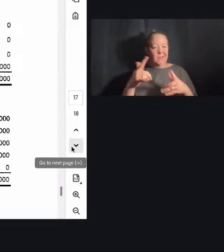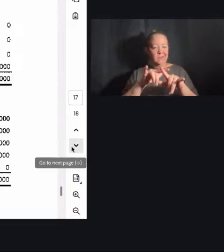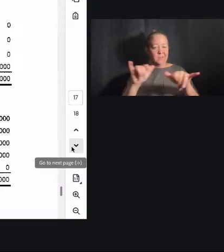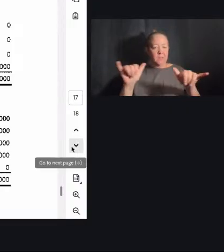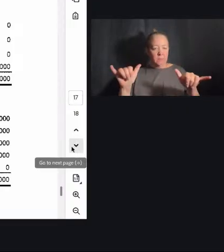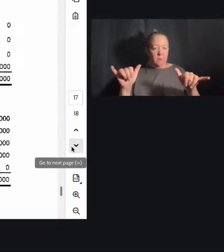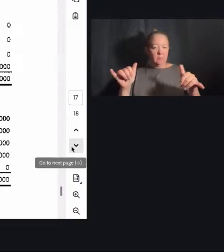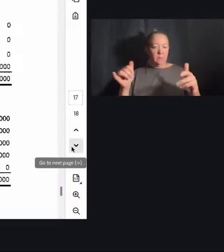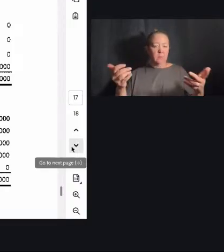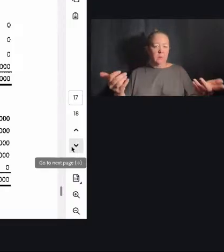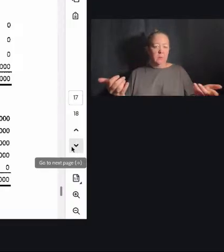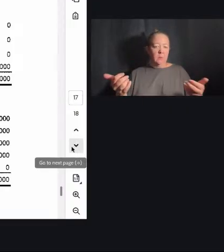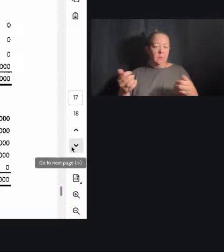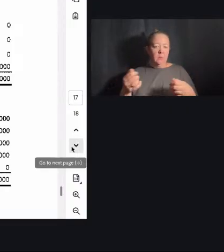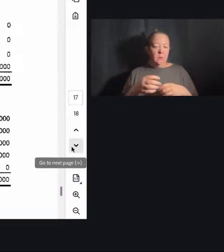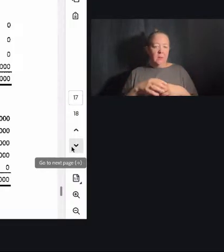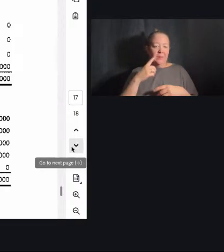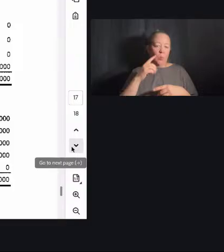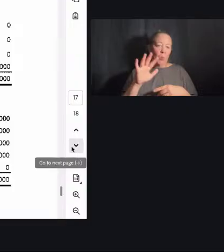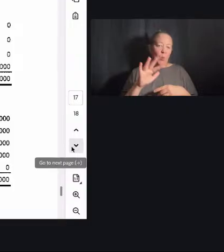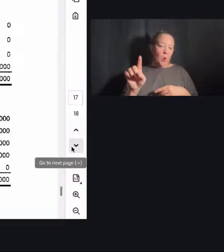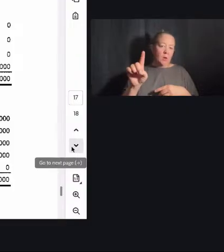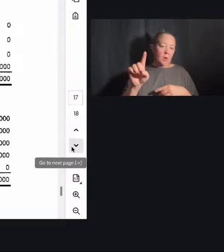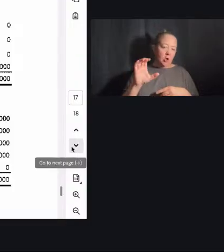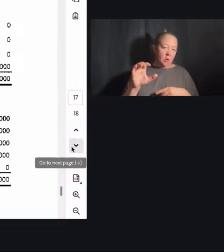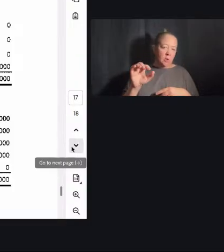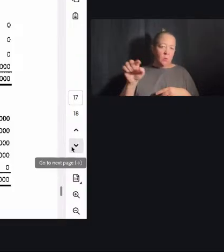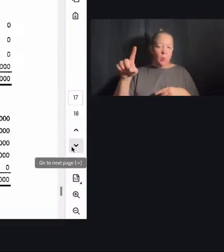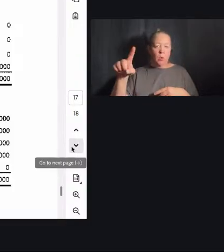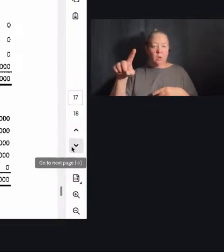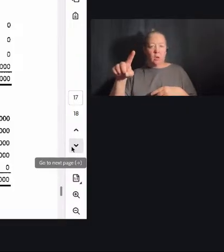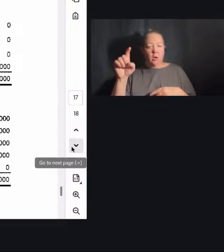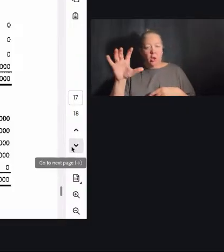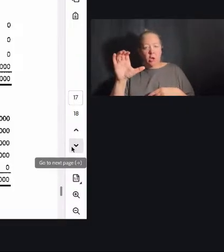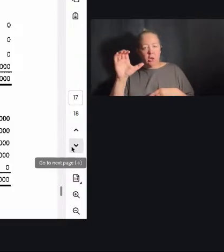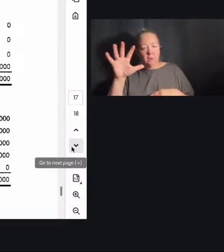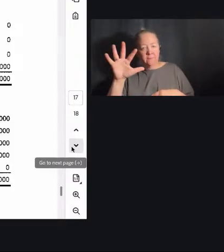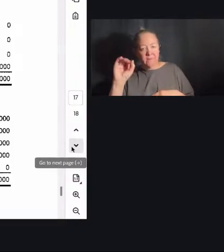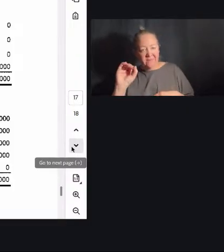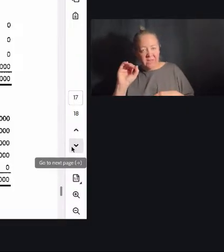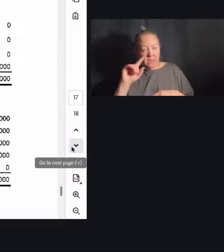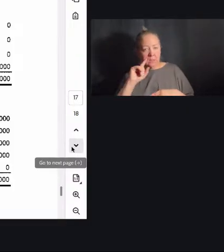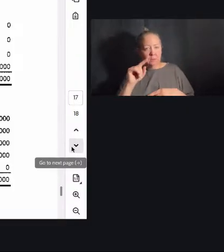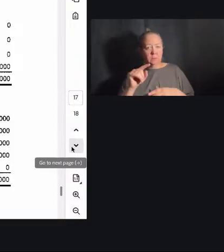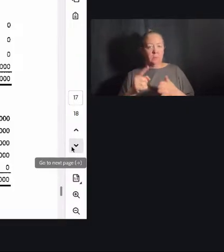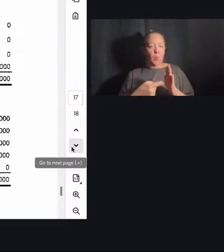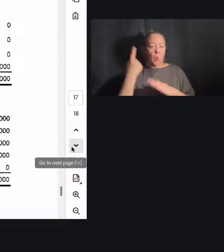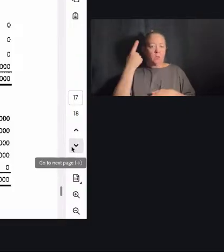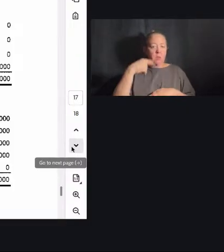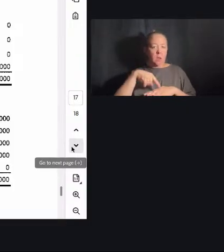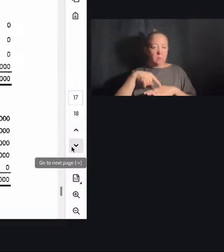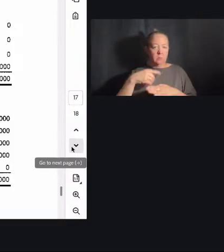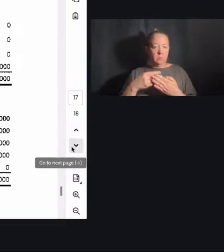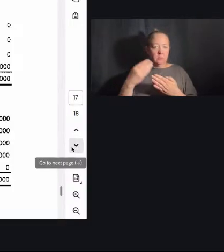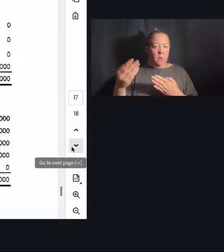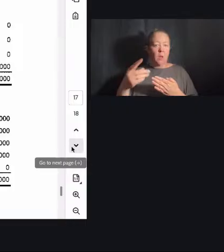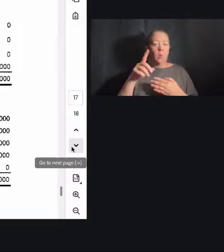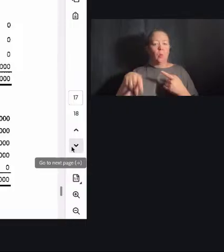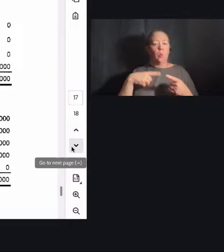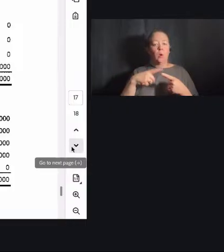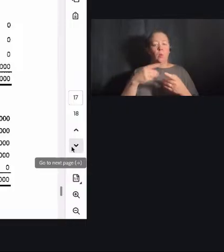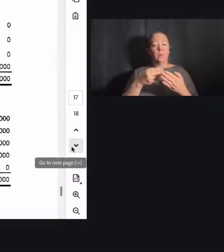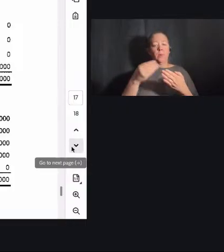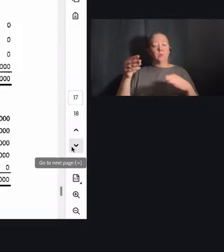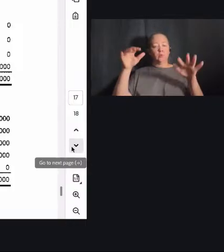large cost. It takes a while for it to run down. When we purchase rain barrels, we have to